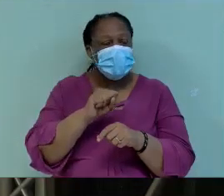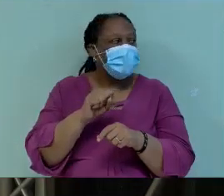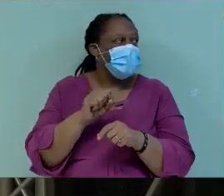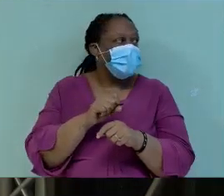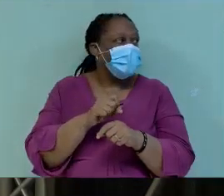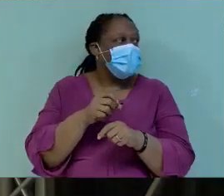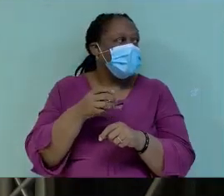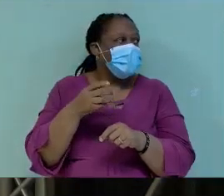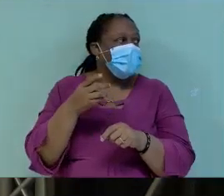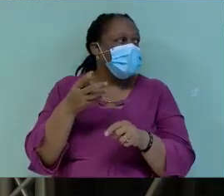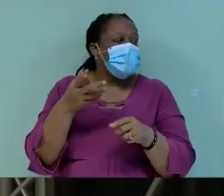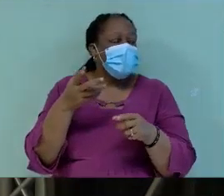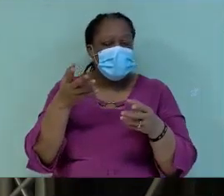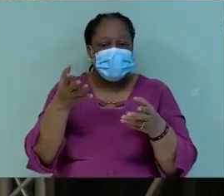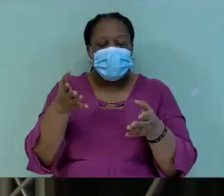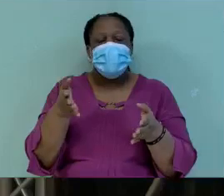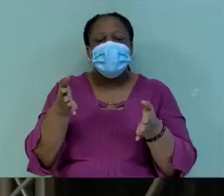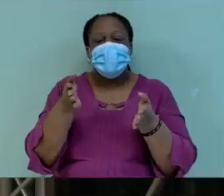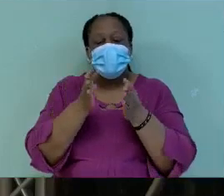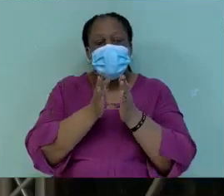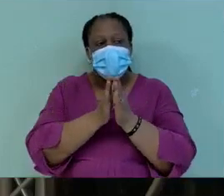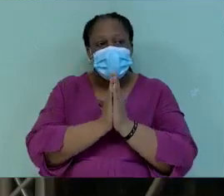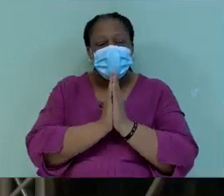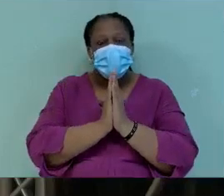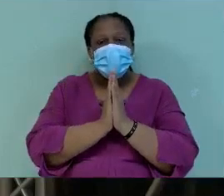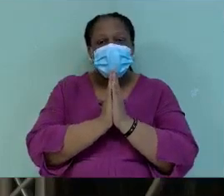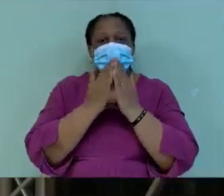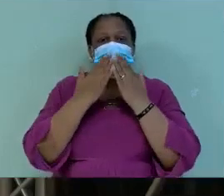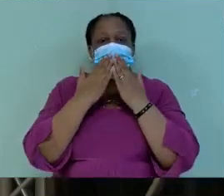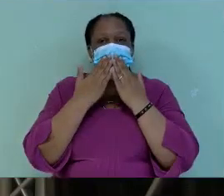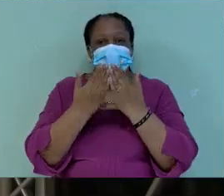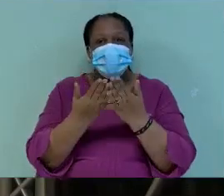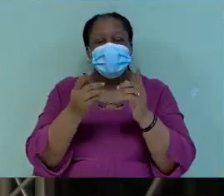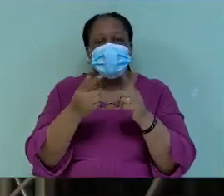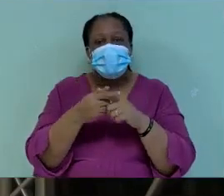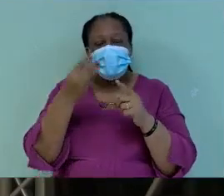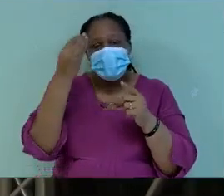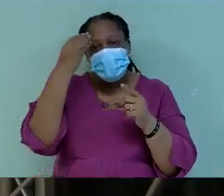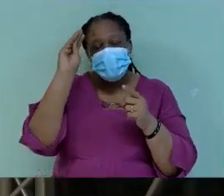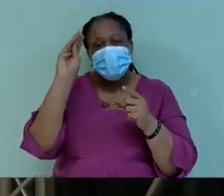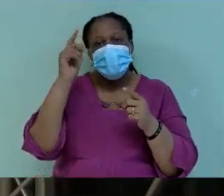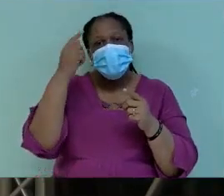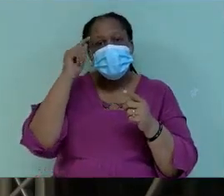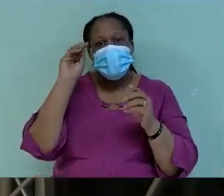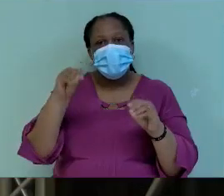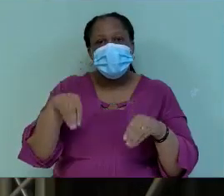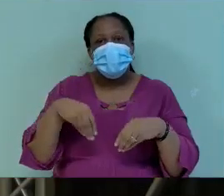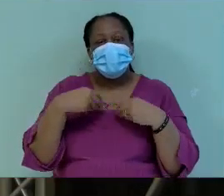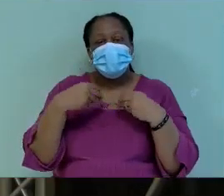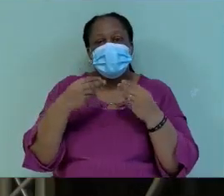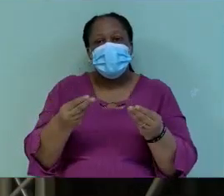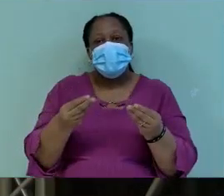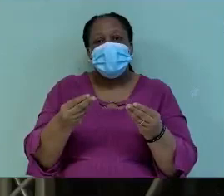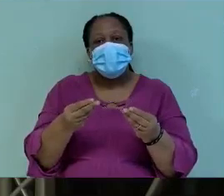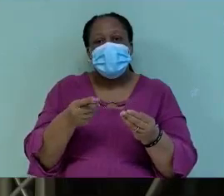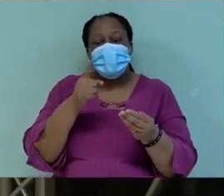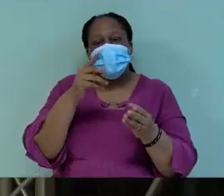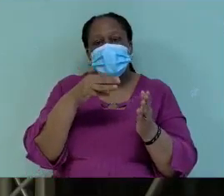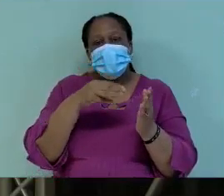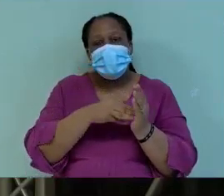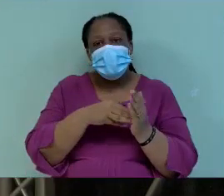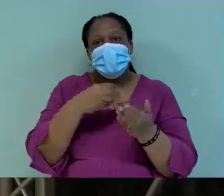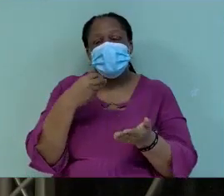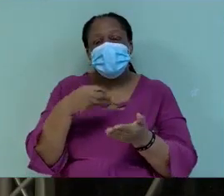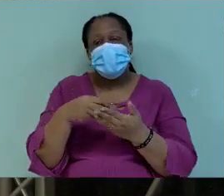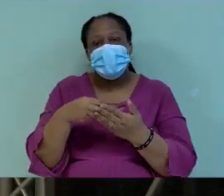On behalf of the Ministry of Health and the COVID-19 Task Force, we want to say a warm